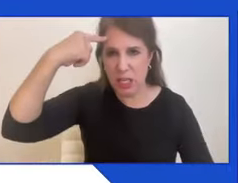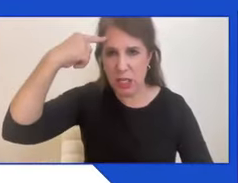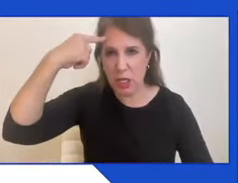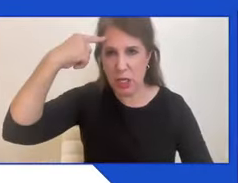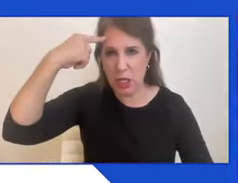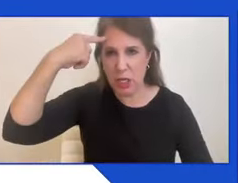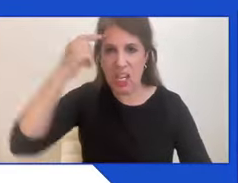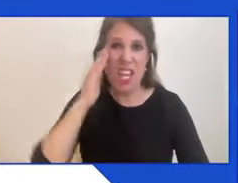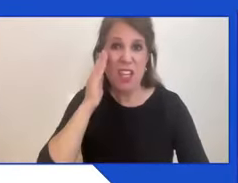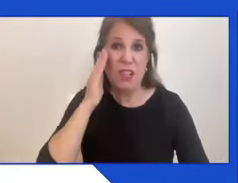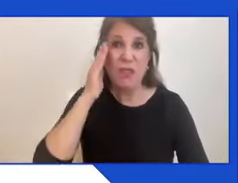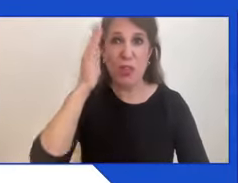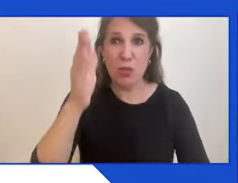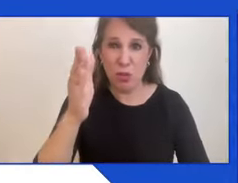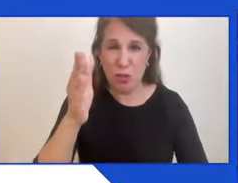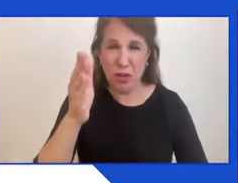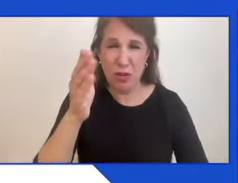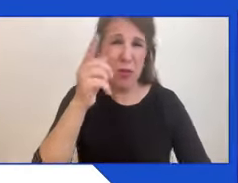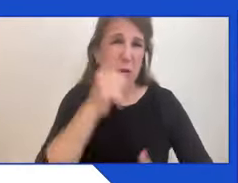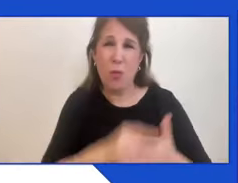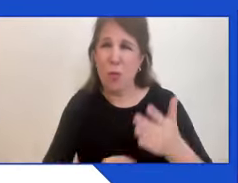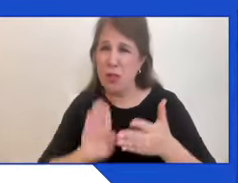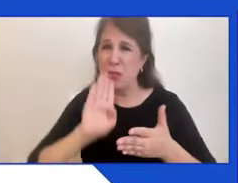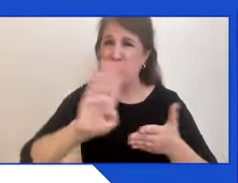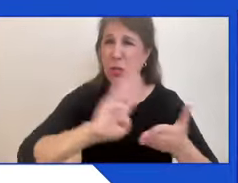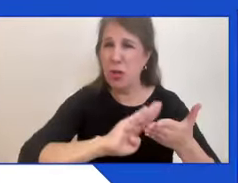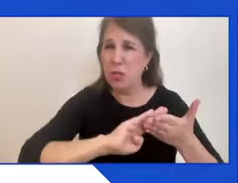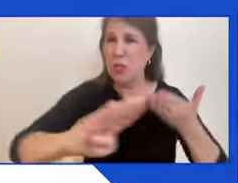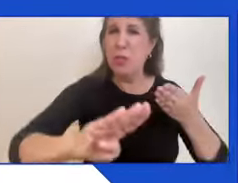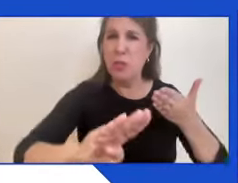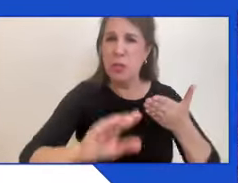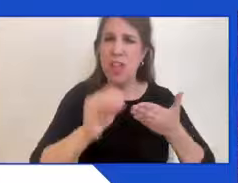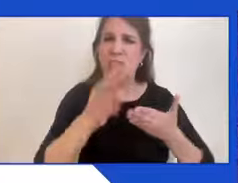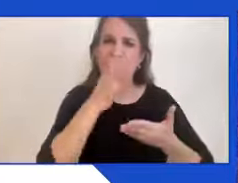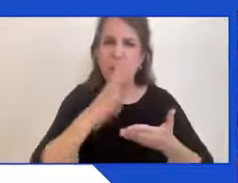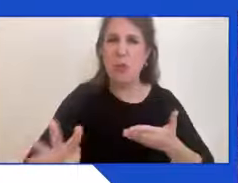your excuse be?